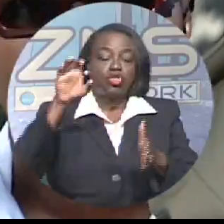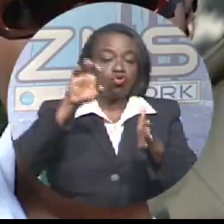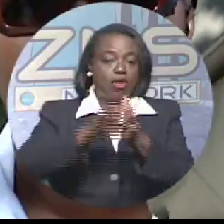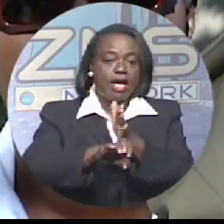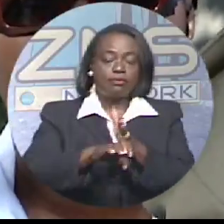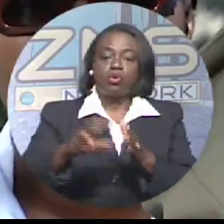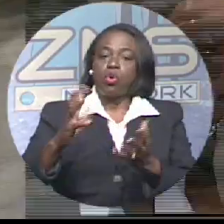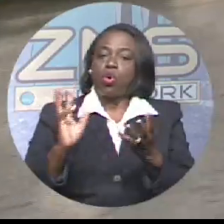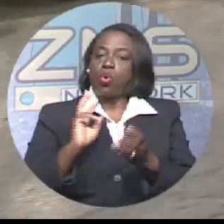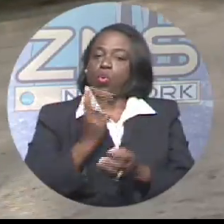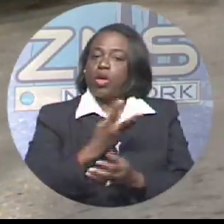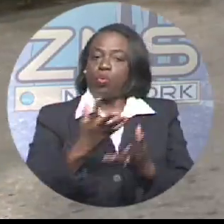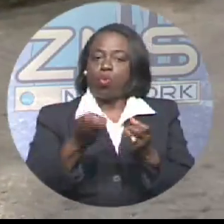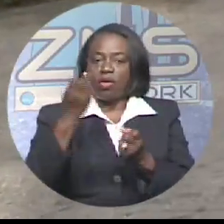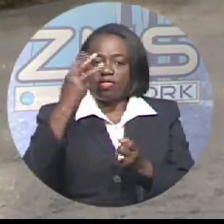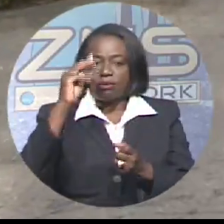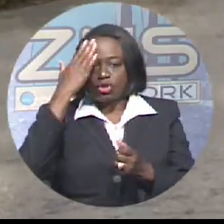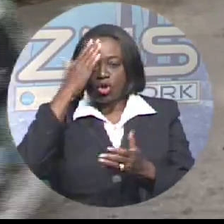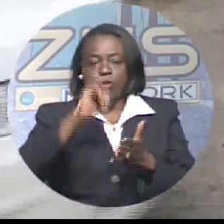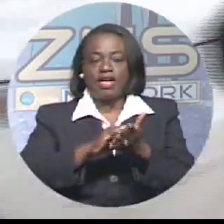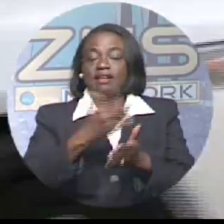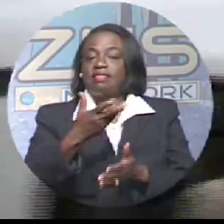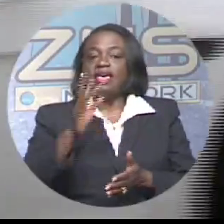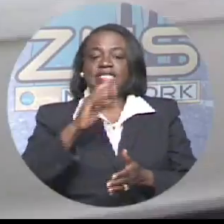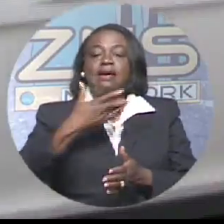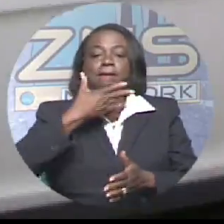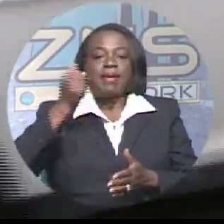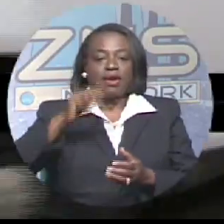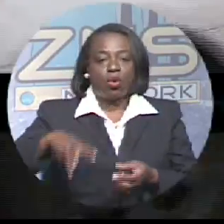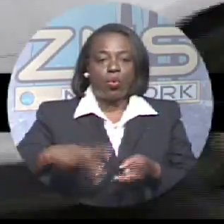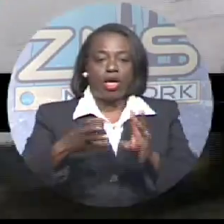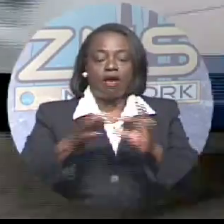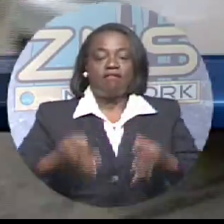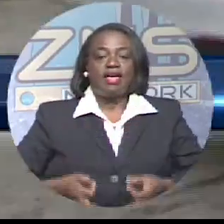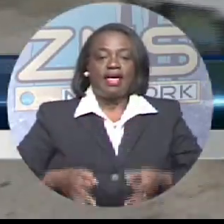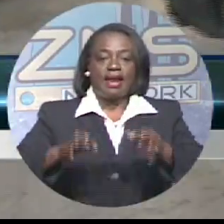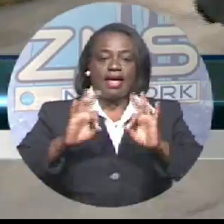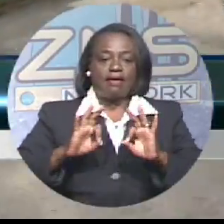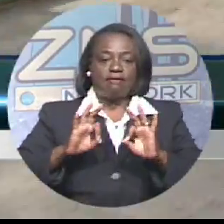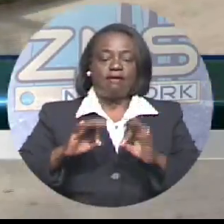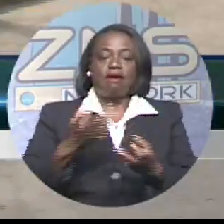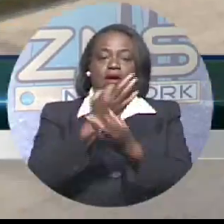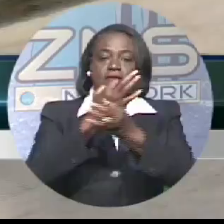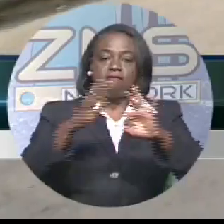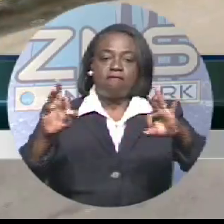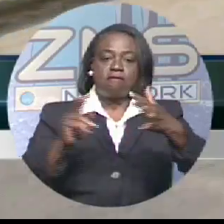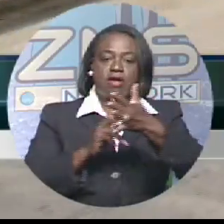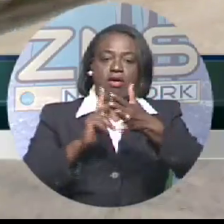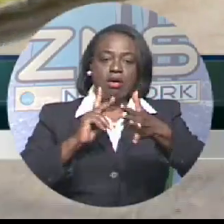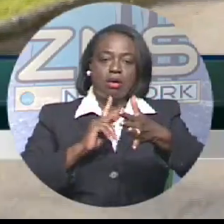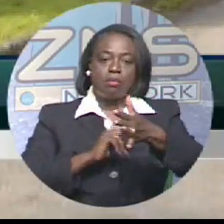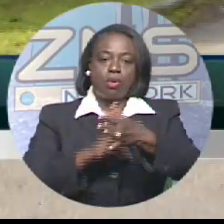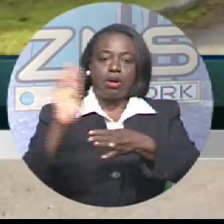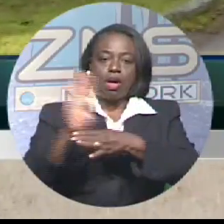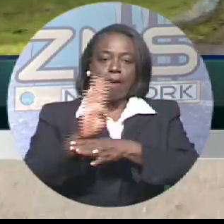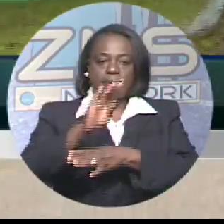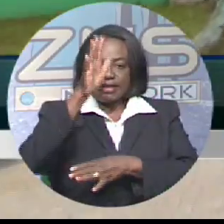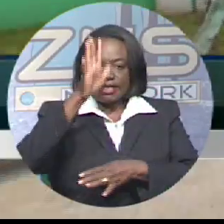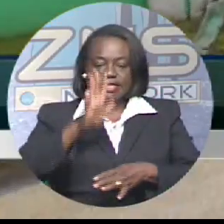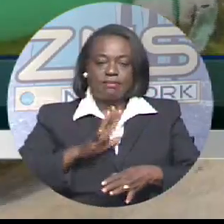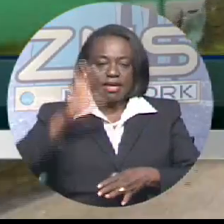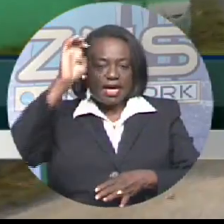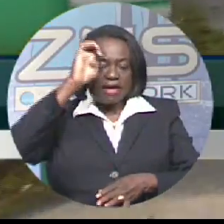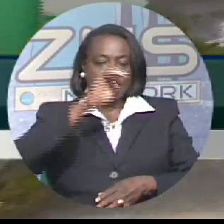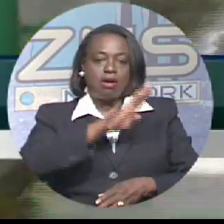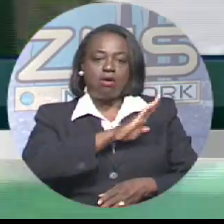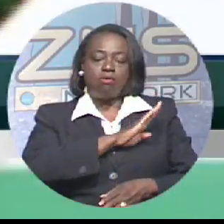way of life. Freeport businessman Edwin Dudley Barrett returned to court Wednesday with the hopes of being granted bail. However,